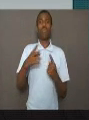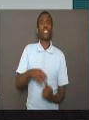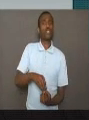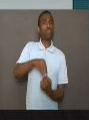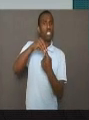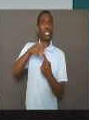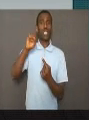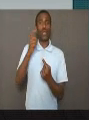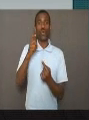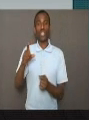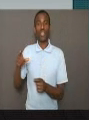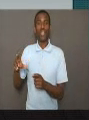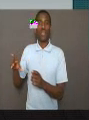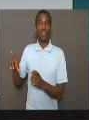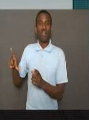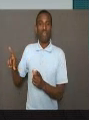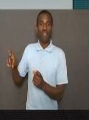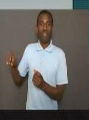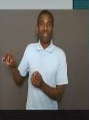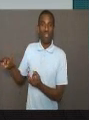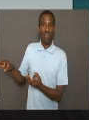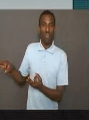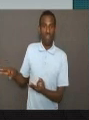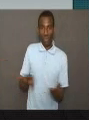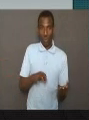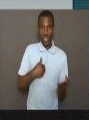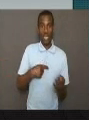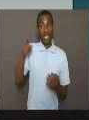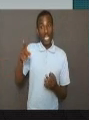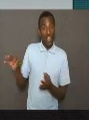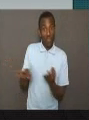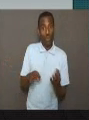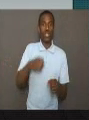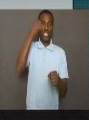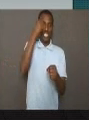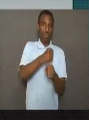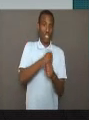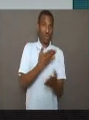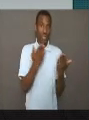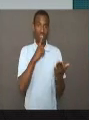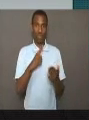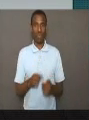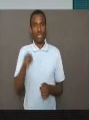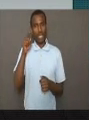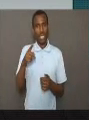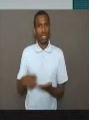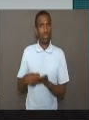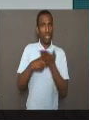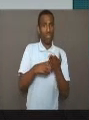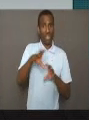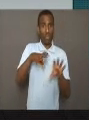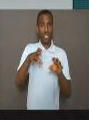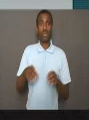This fluid is called the working substance. It travels through